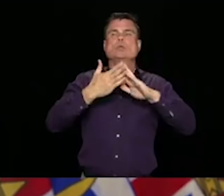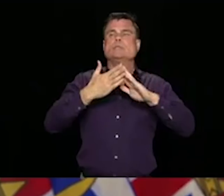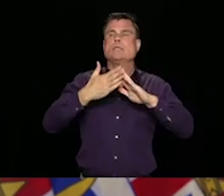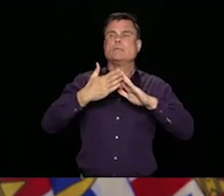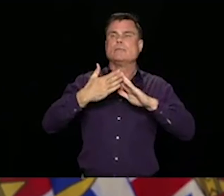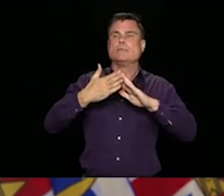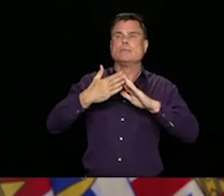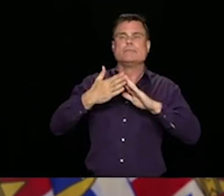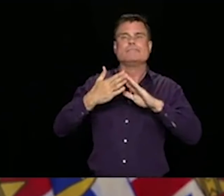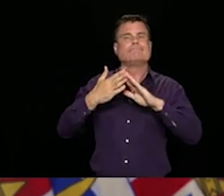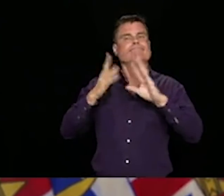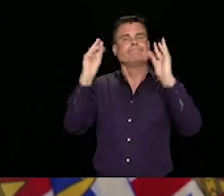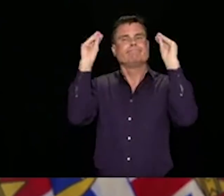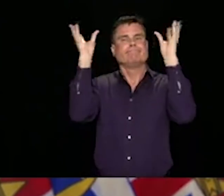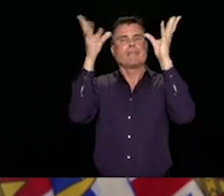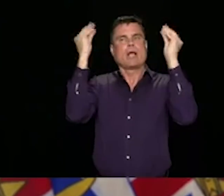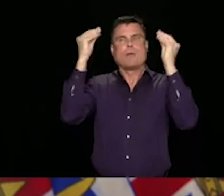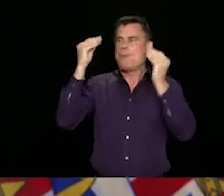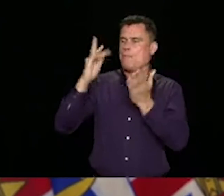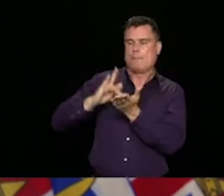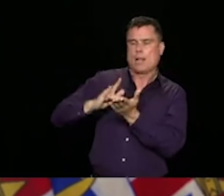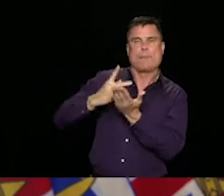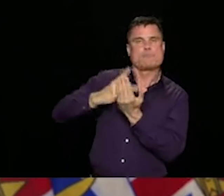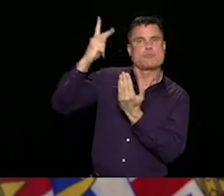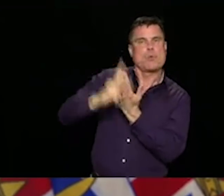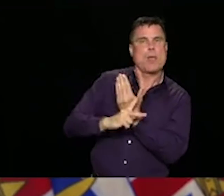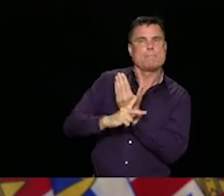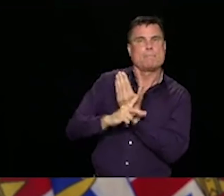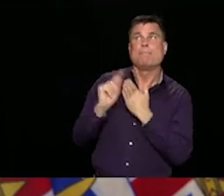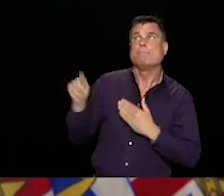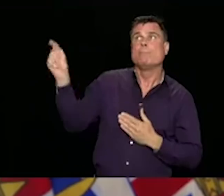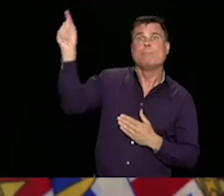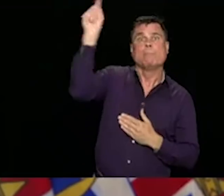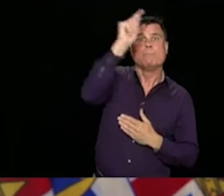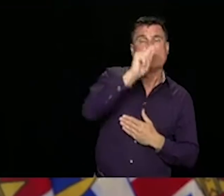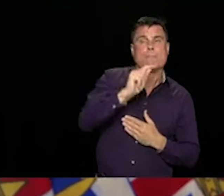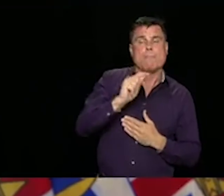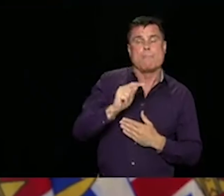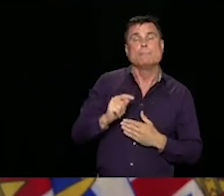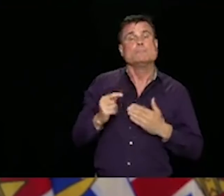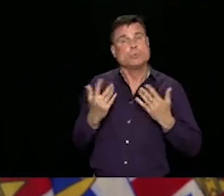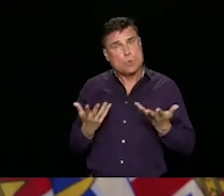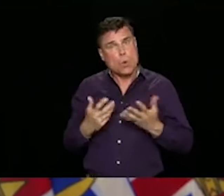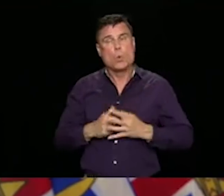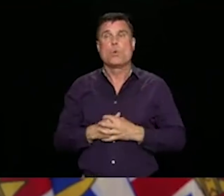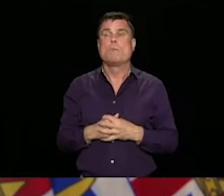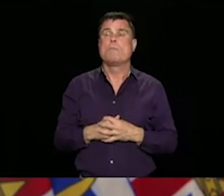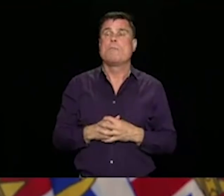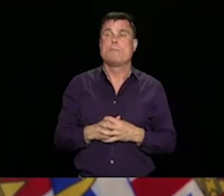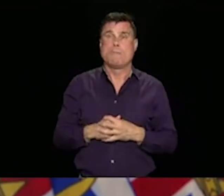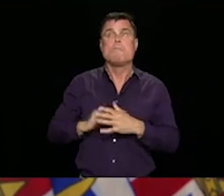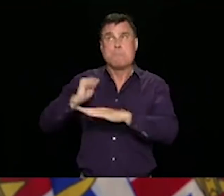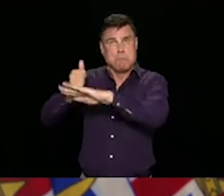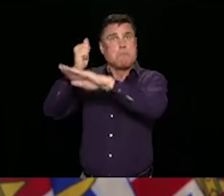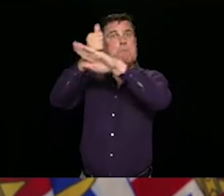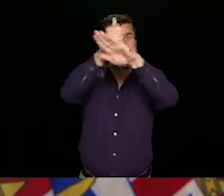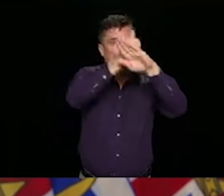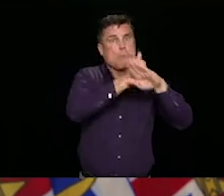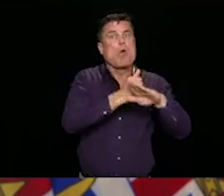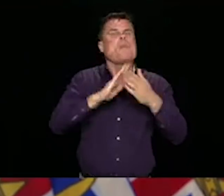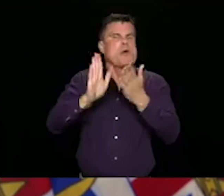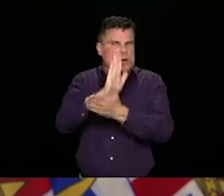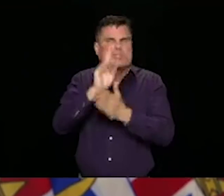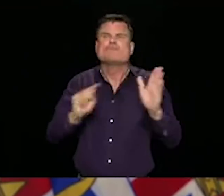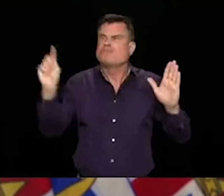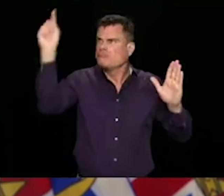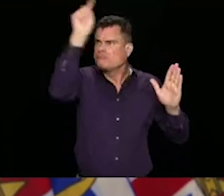used the expertise of paramedics in communities across BC to prevent people from needing emergency services in the